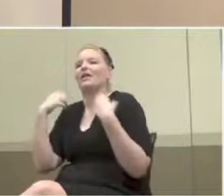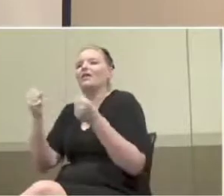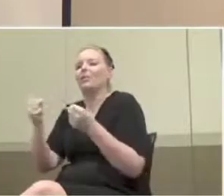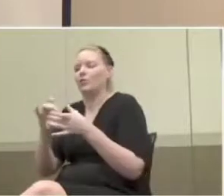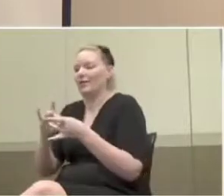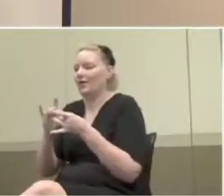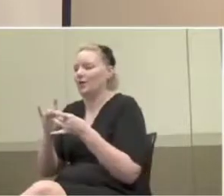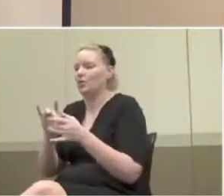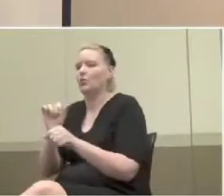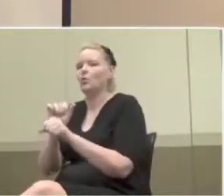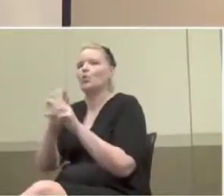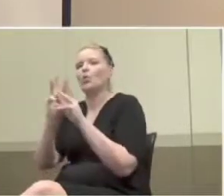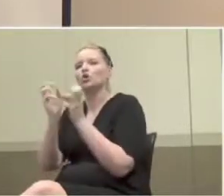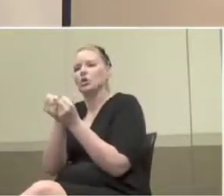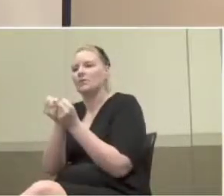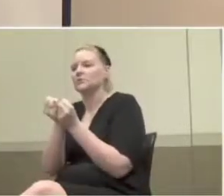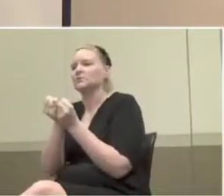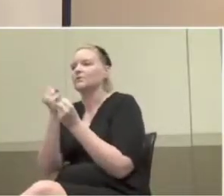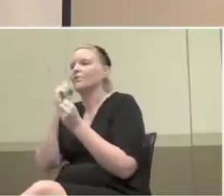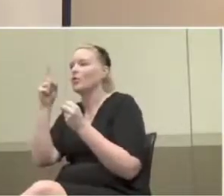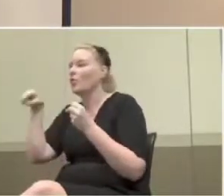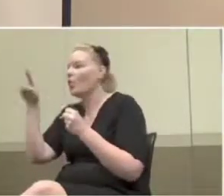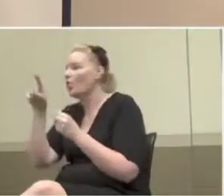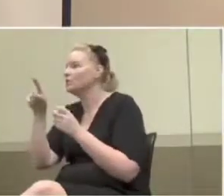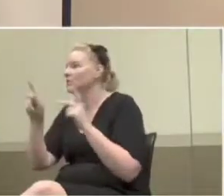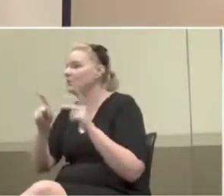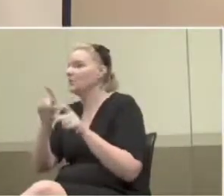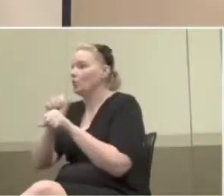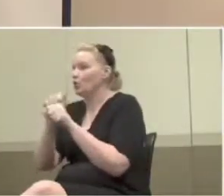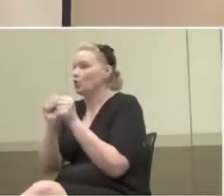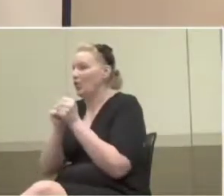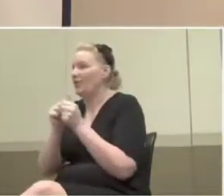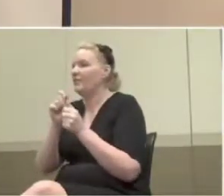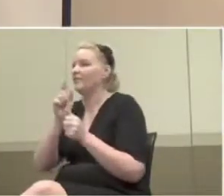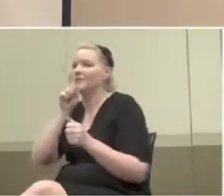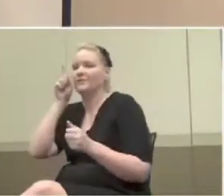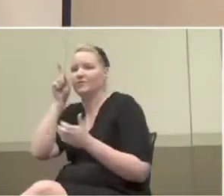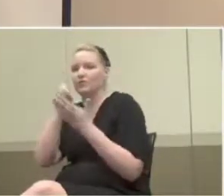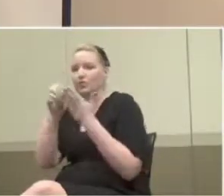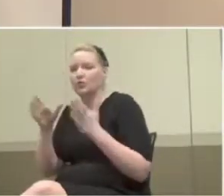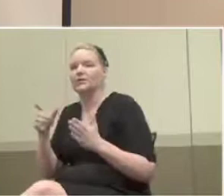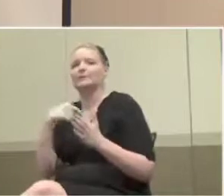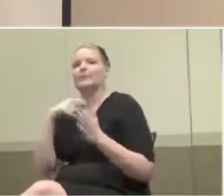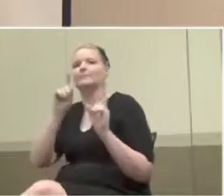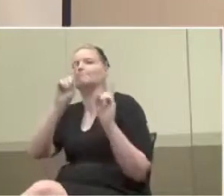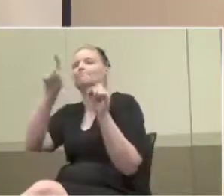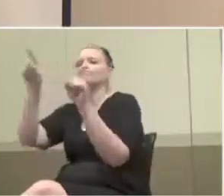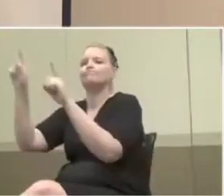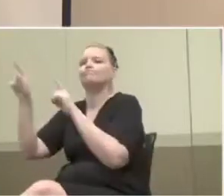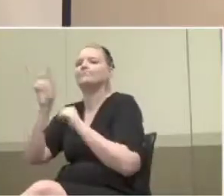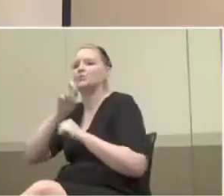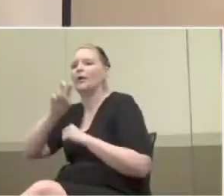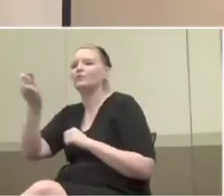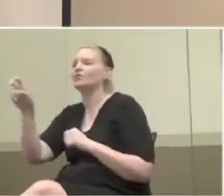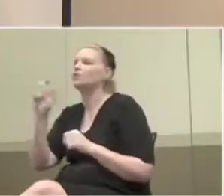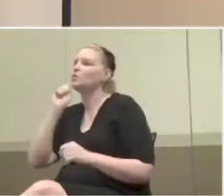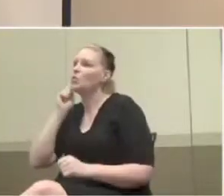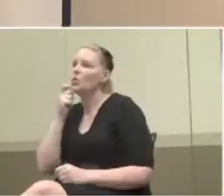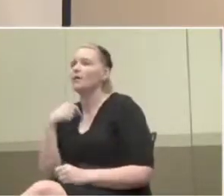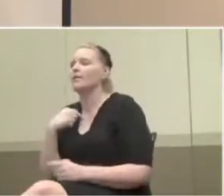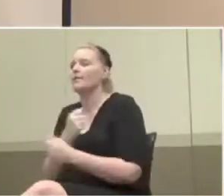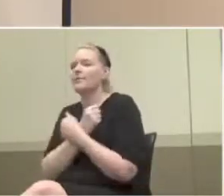workshops for people who work with deaf kids, and then travel around the country and present these at different places. So it was really cool. I loved